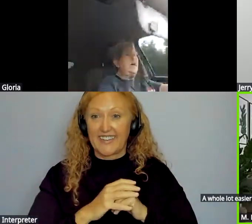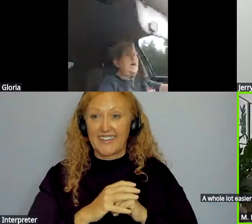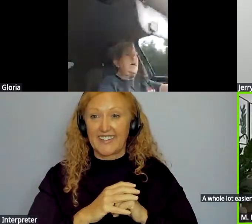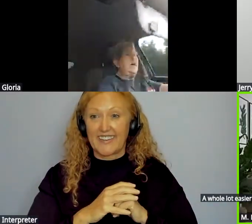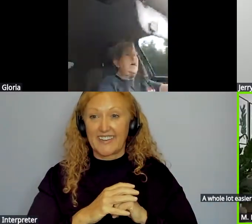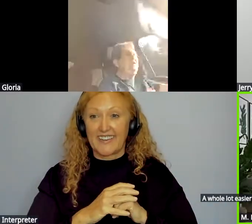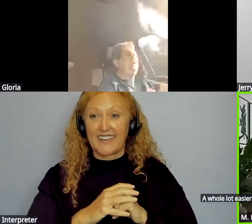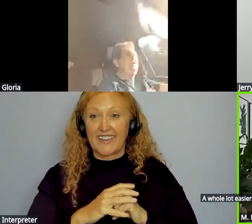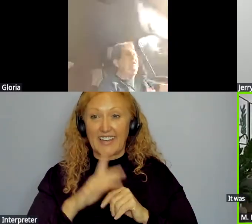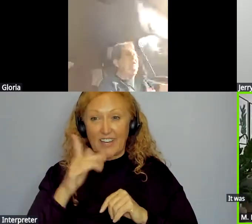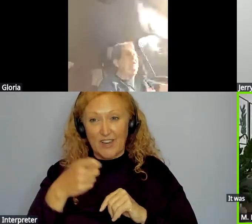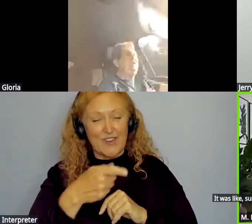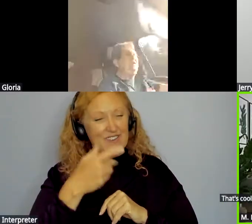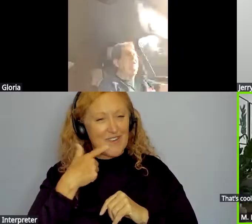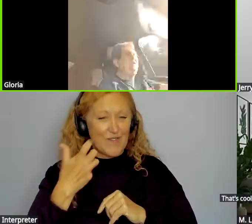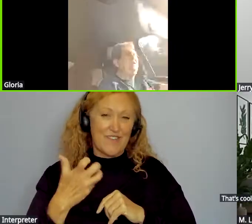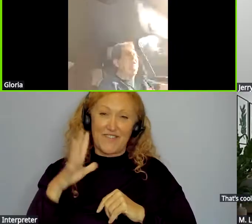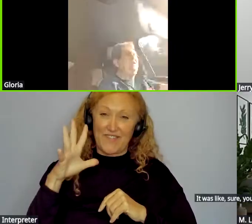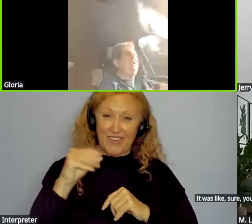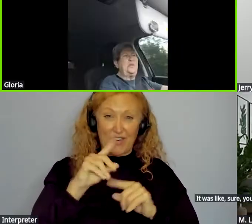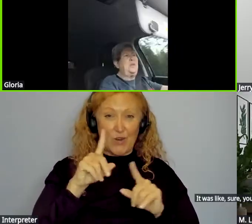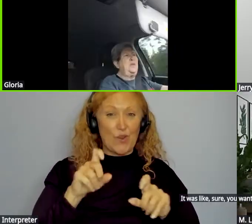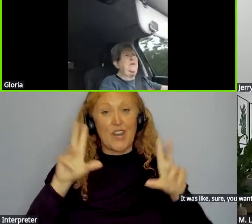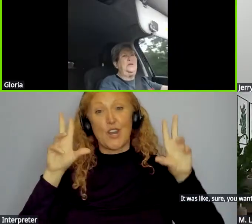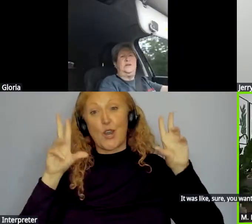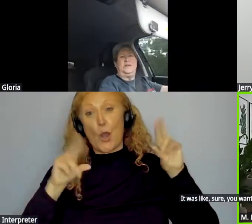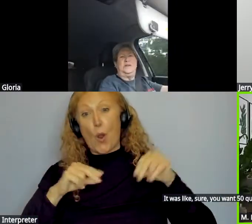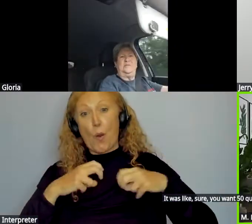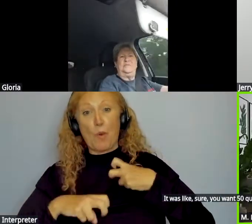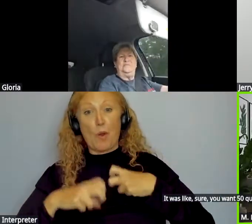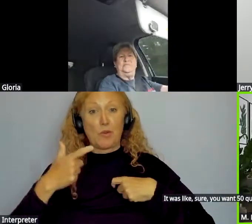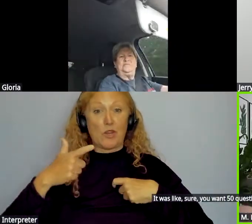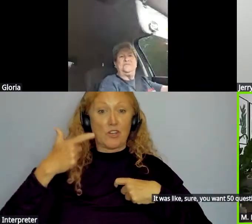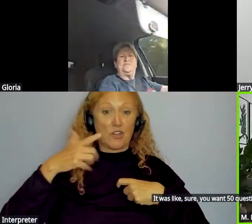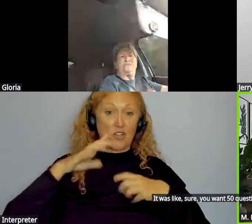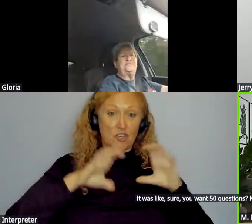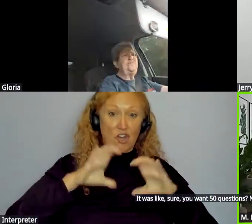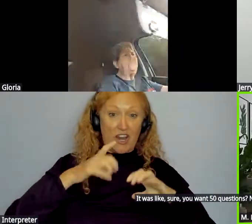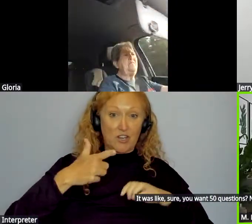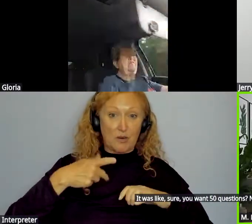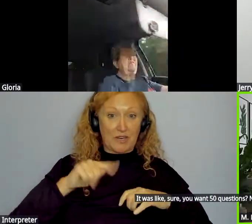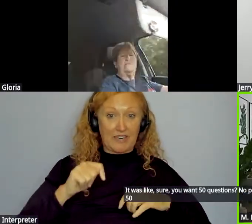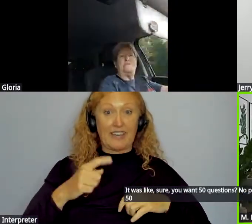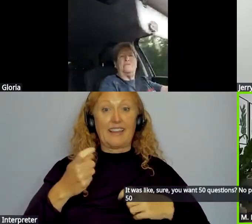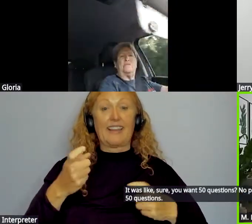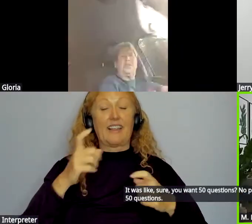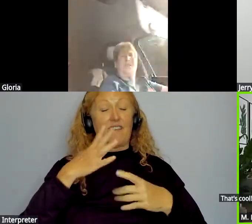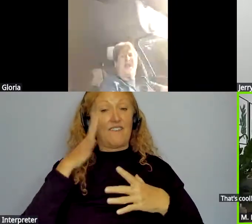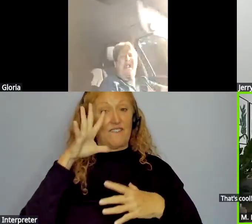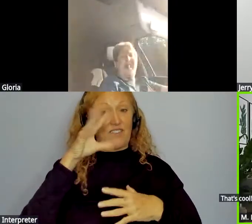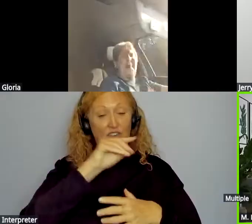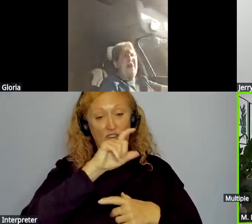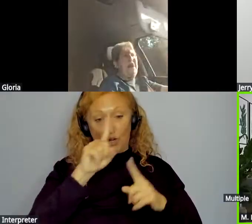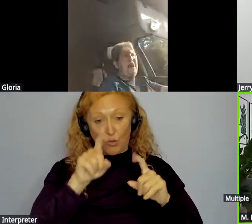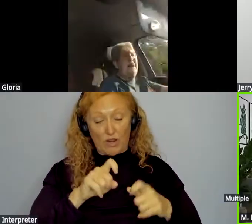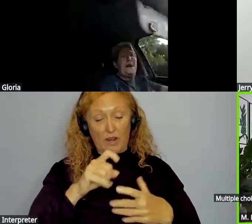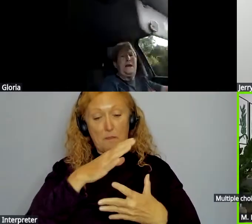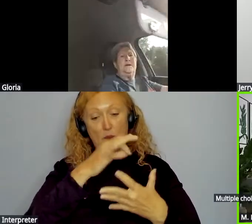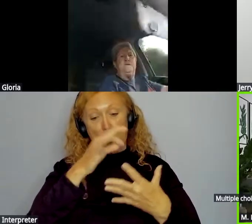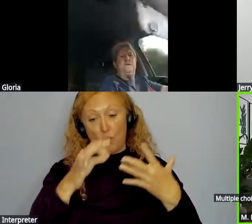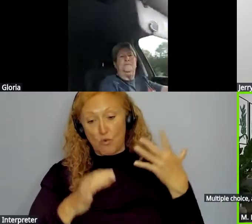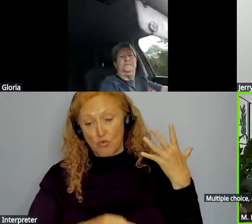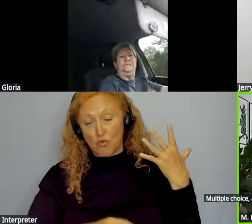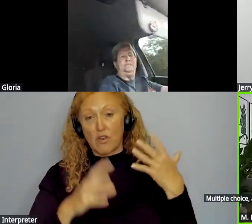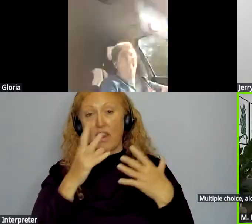It was like, That's cool. sure, you want 50 questions? No problem. Boom. And it gave me the 50 questions, multiple choice, along